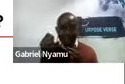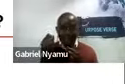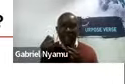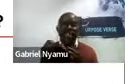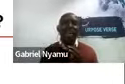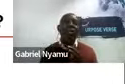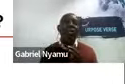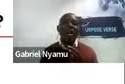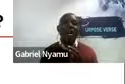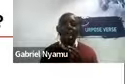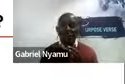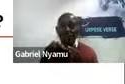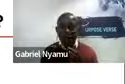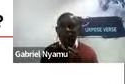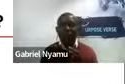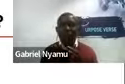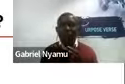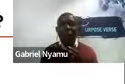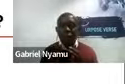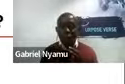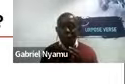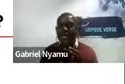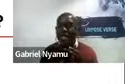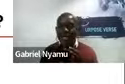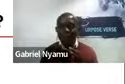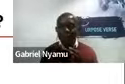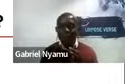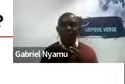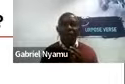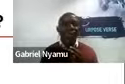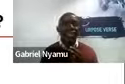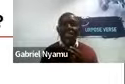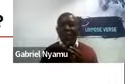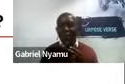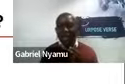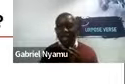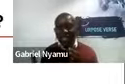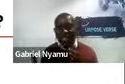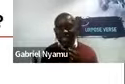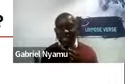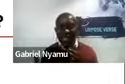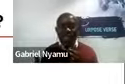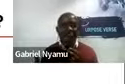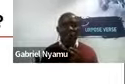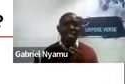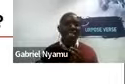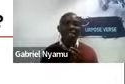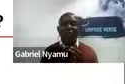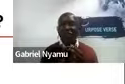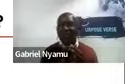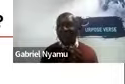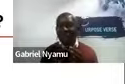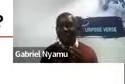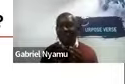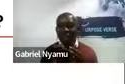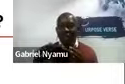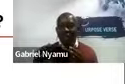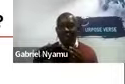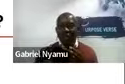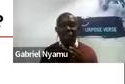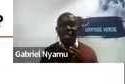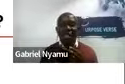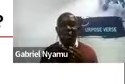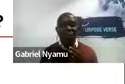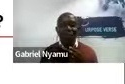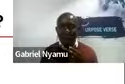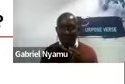statement, decide whether I am fit for job or not. Simple. Without attaching any of my degree, without attaching any of my